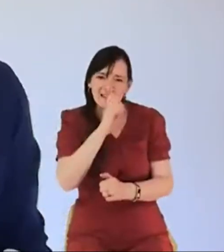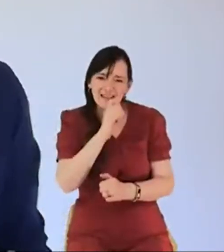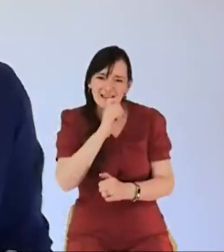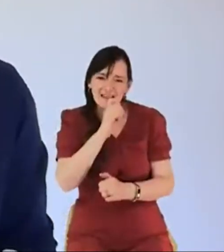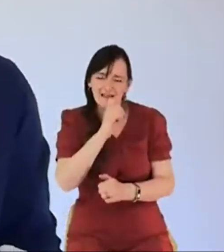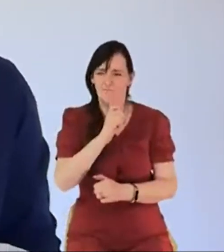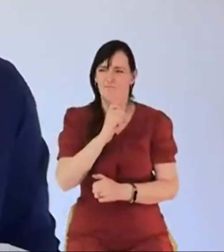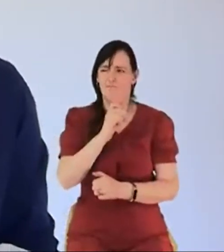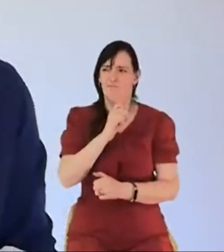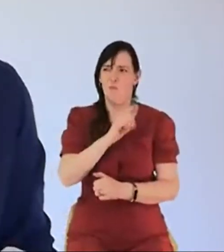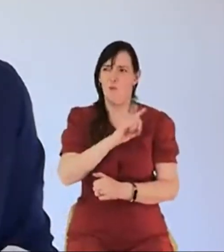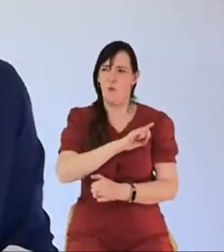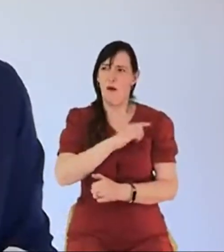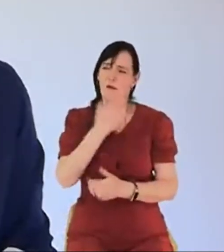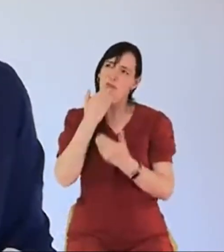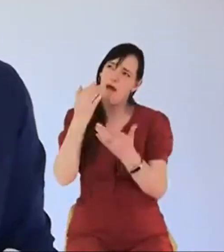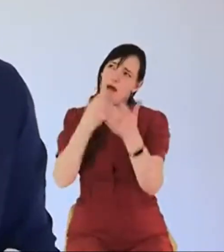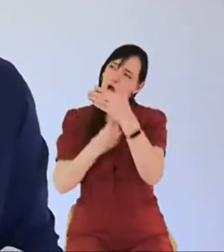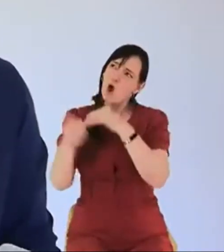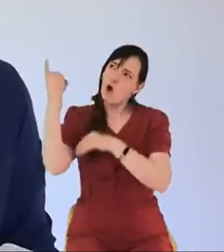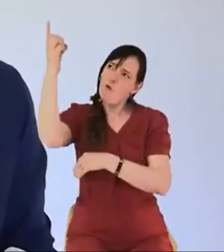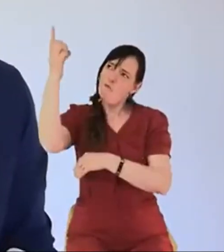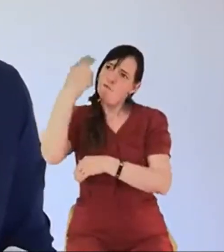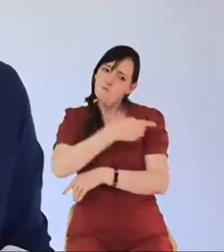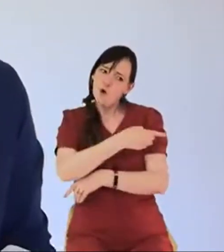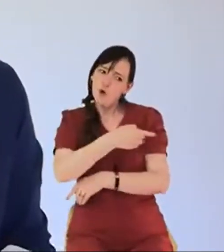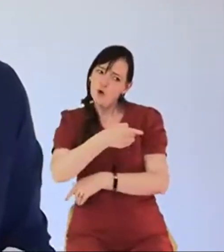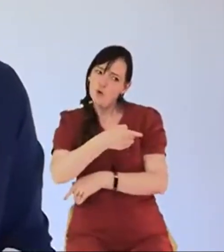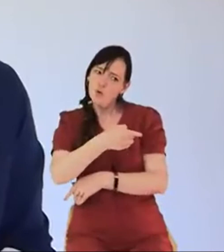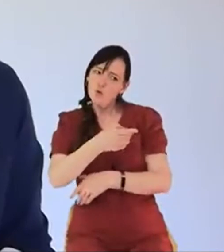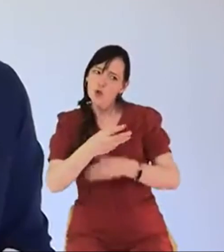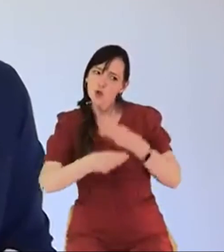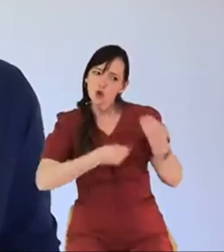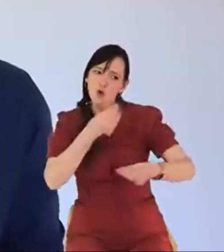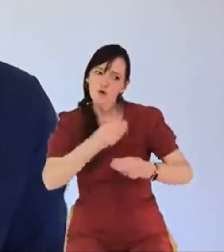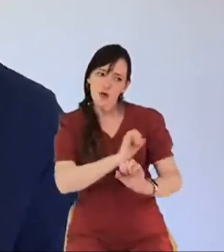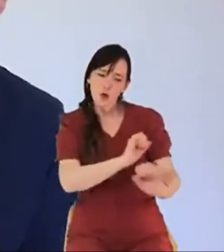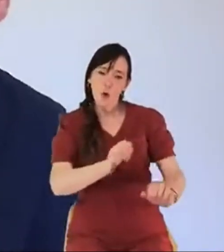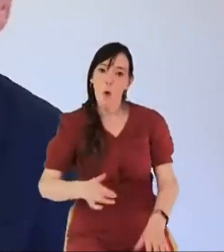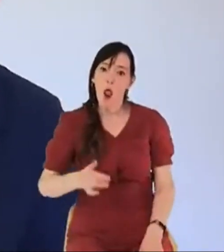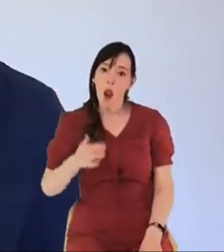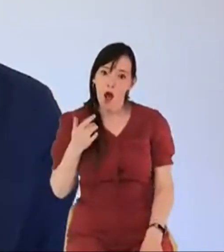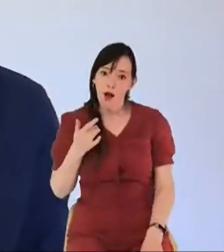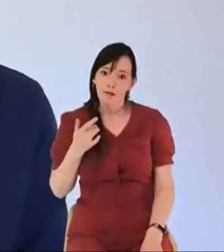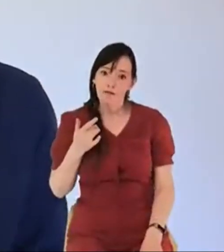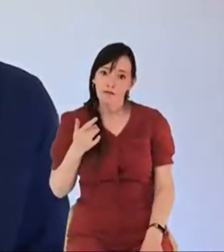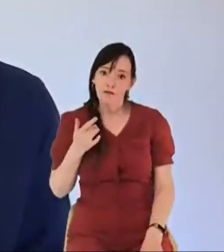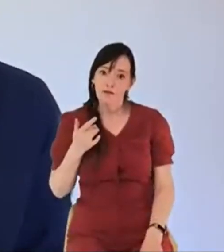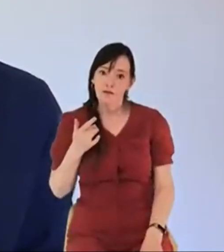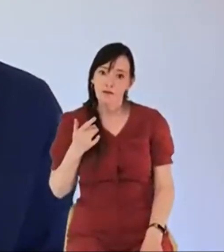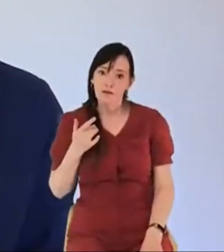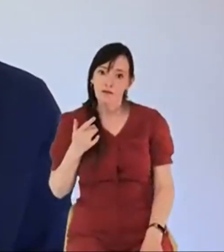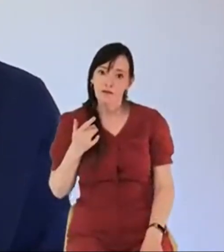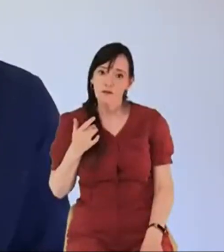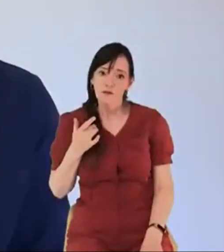why thank god for you because the story of your lives is the story of what he is doing